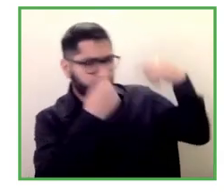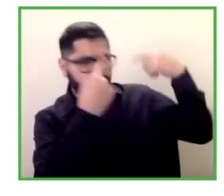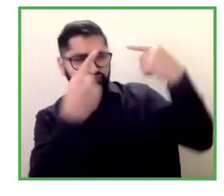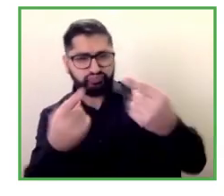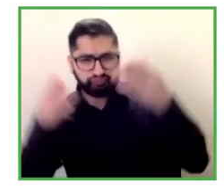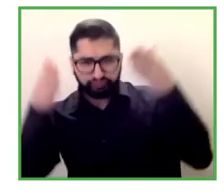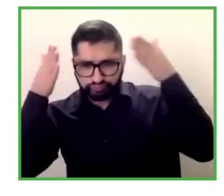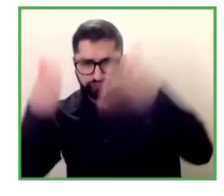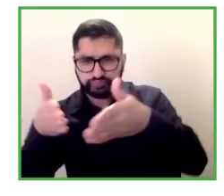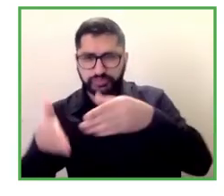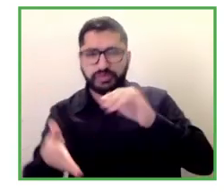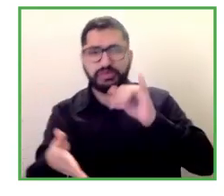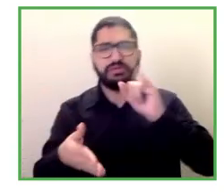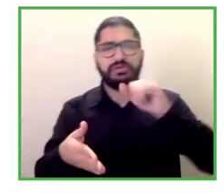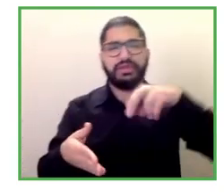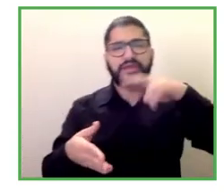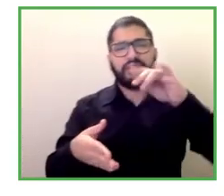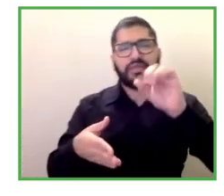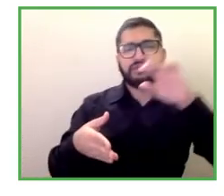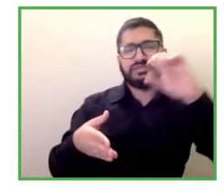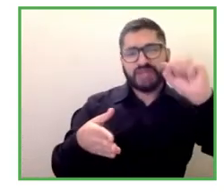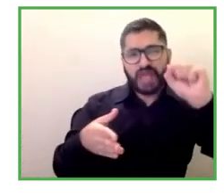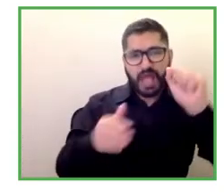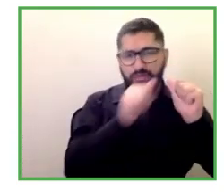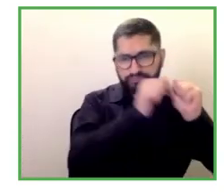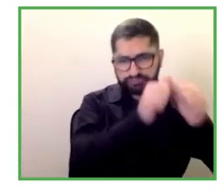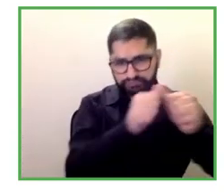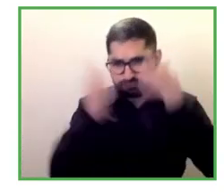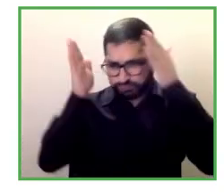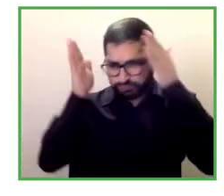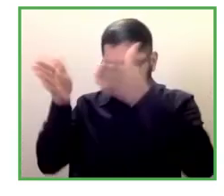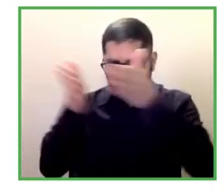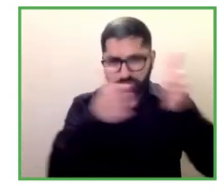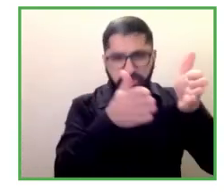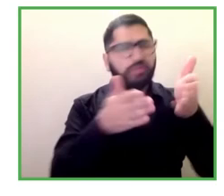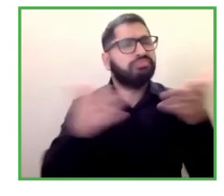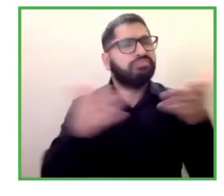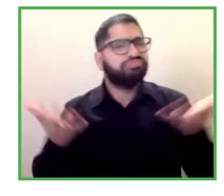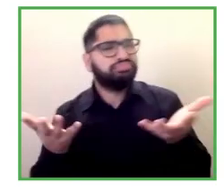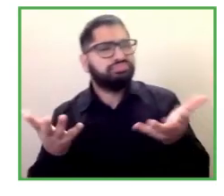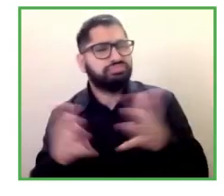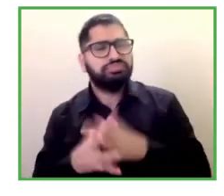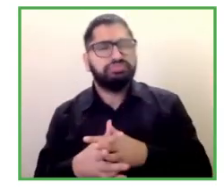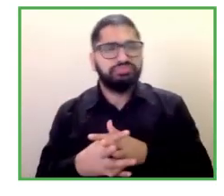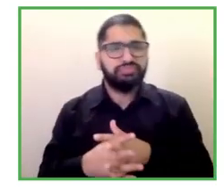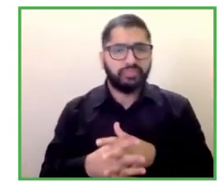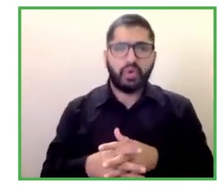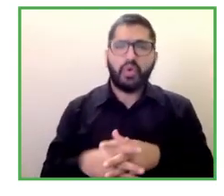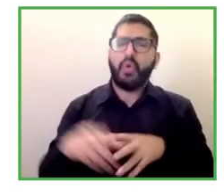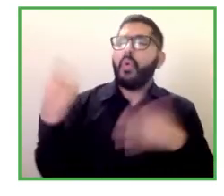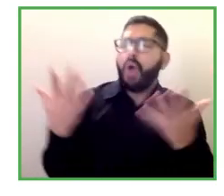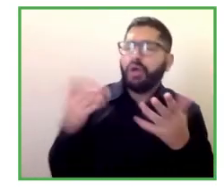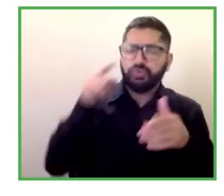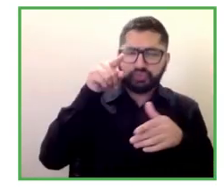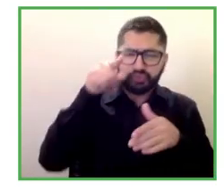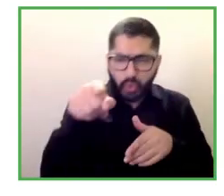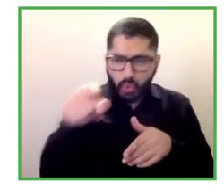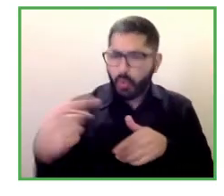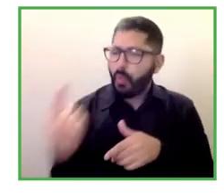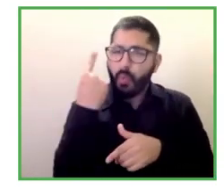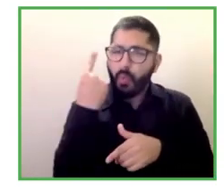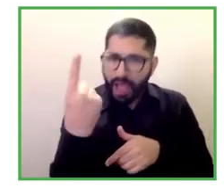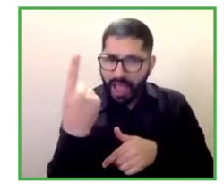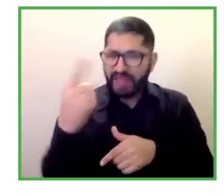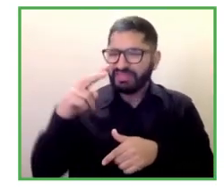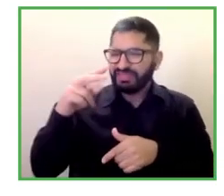trends that showed in your presentation. Katia, what are those trends? Can you name the